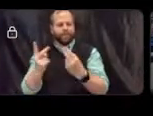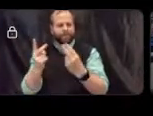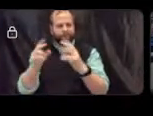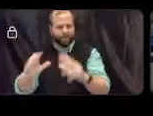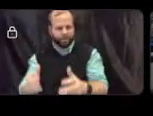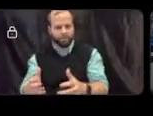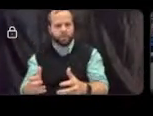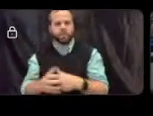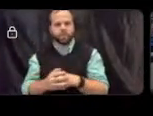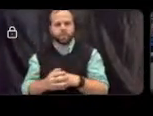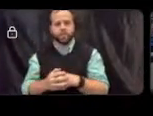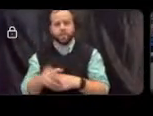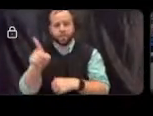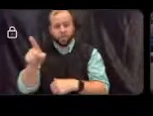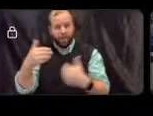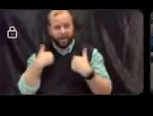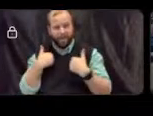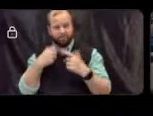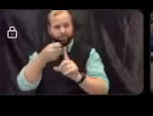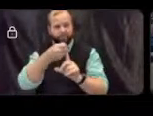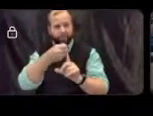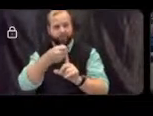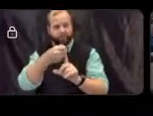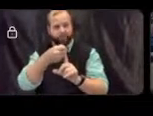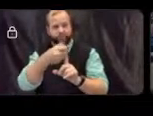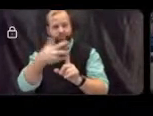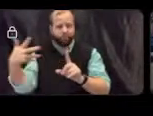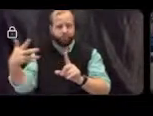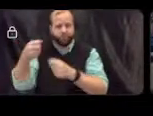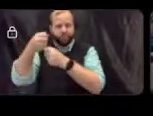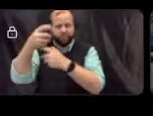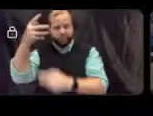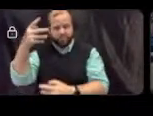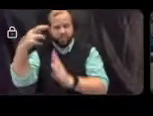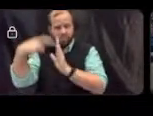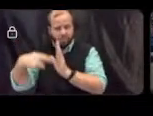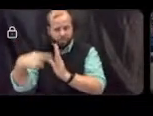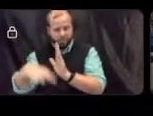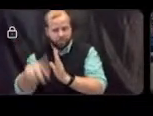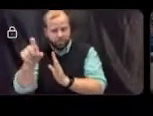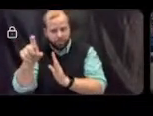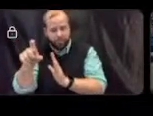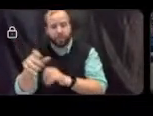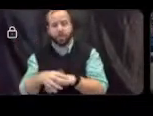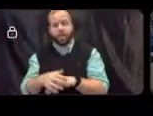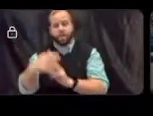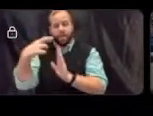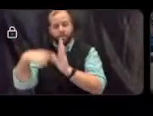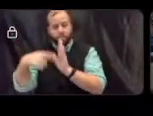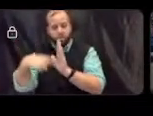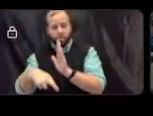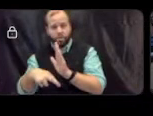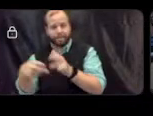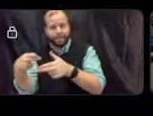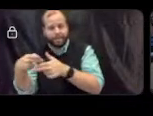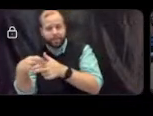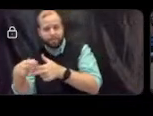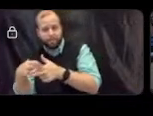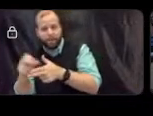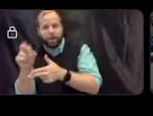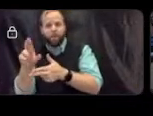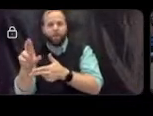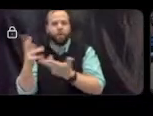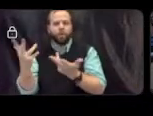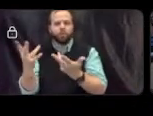full updated outline of these rules that you have? And are those rules temporary or is that permanent as long as you have this short-term